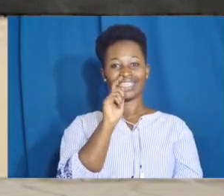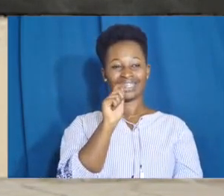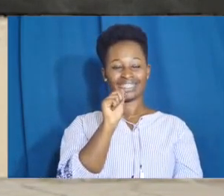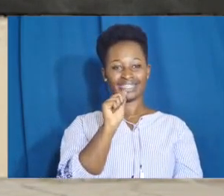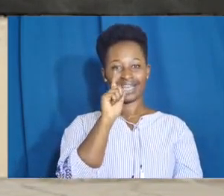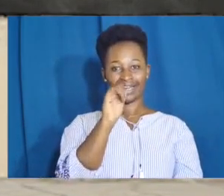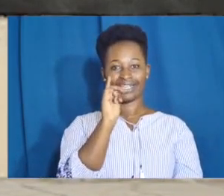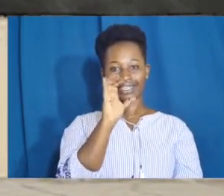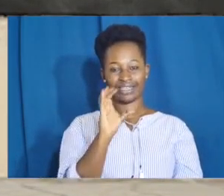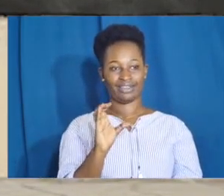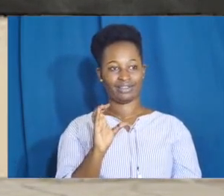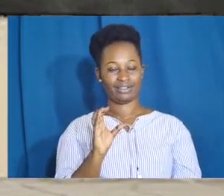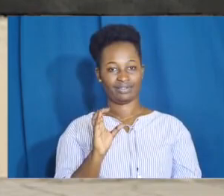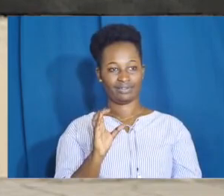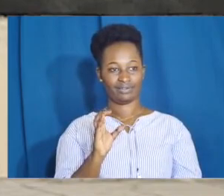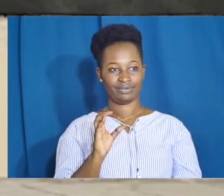need to underline.